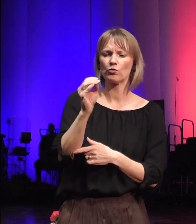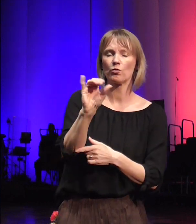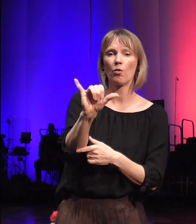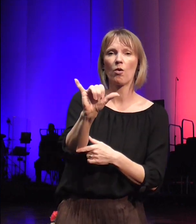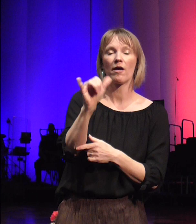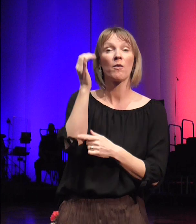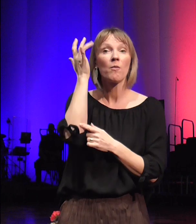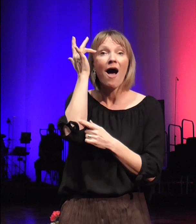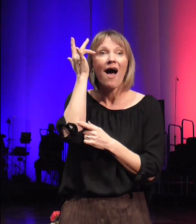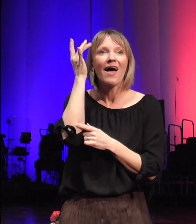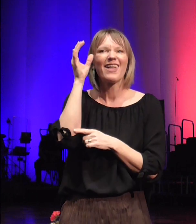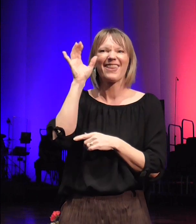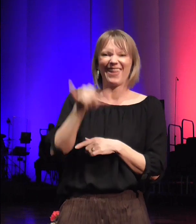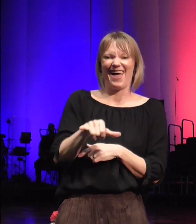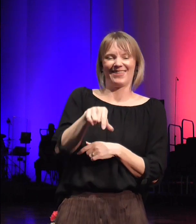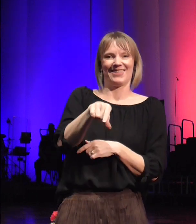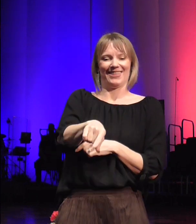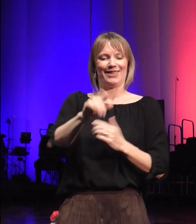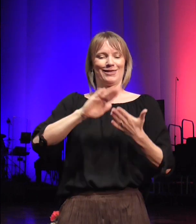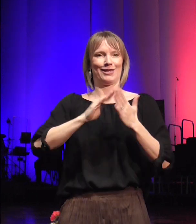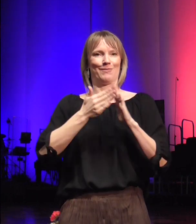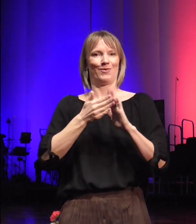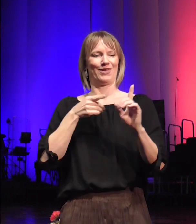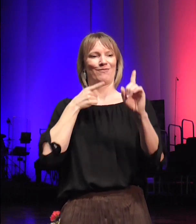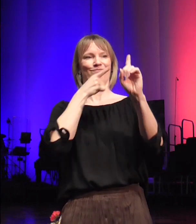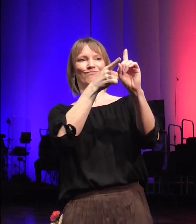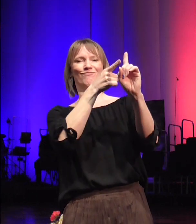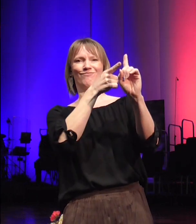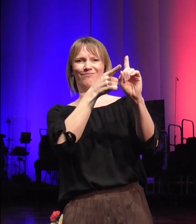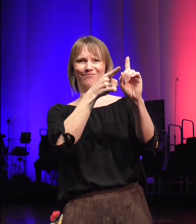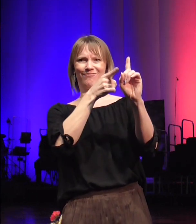because that's what this community is all about.